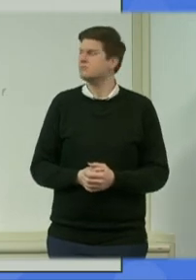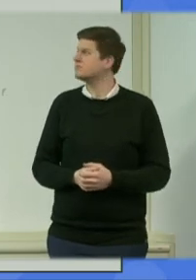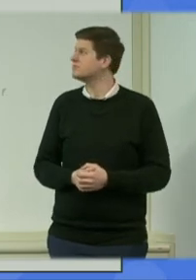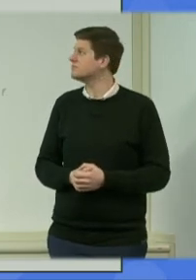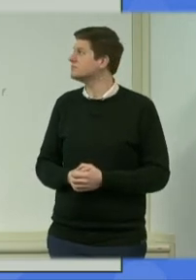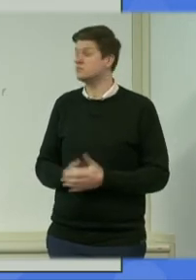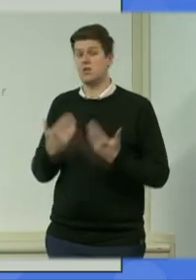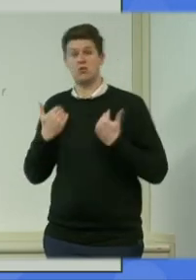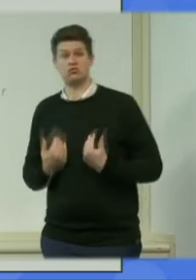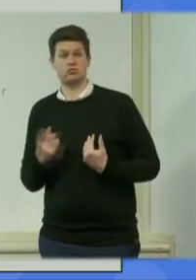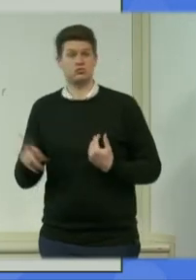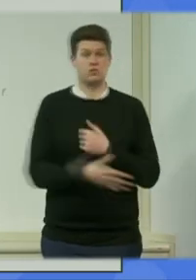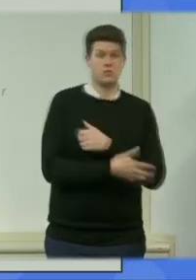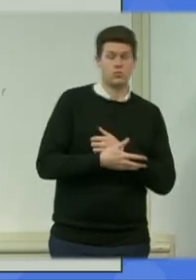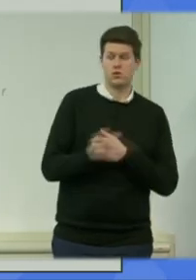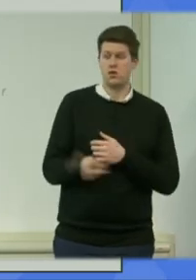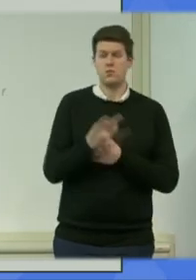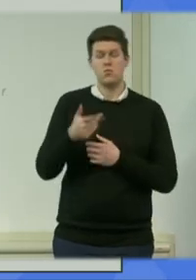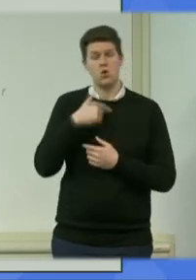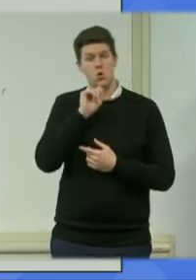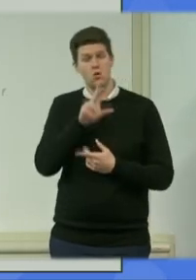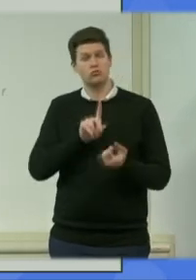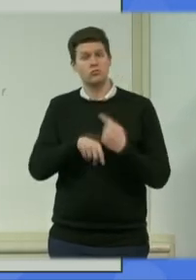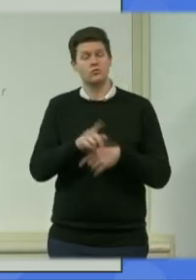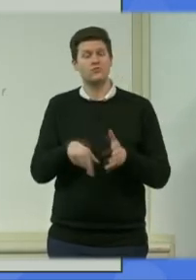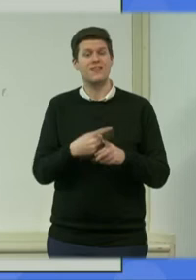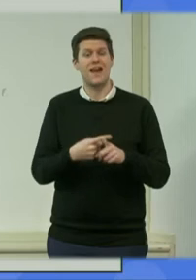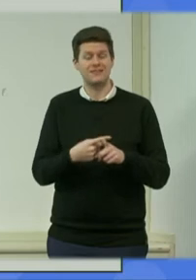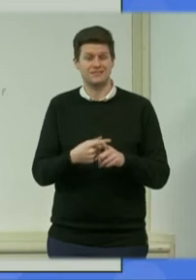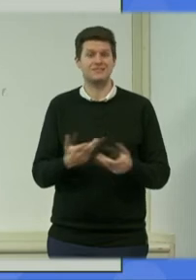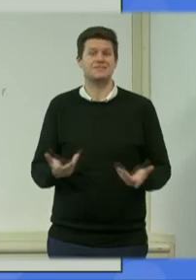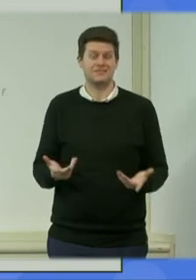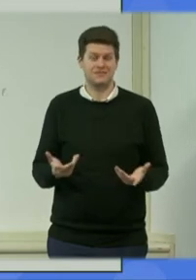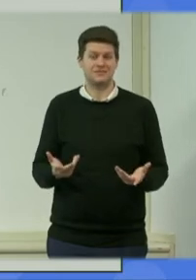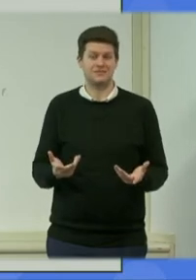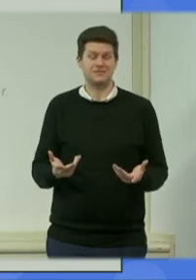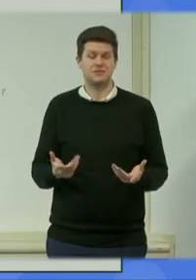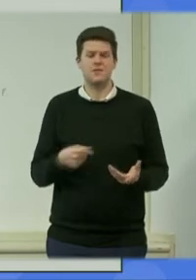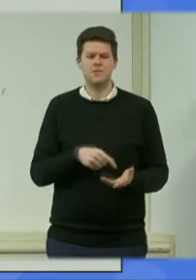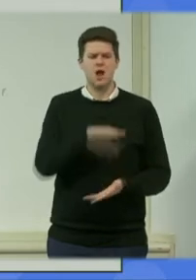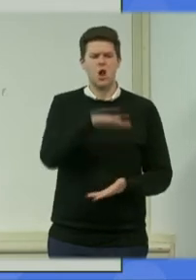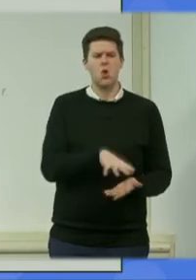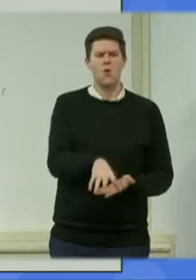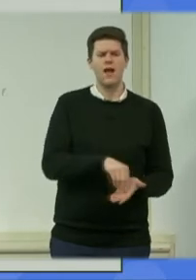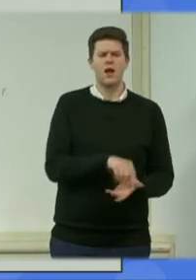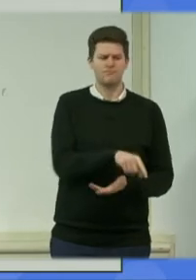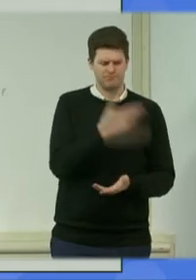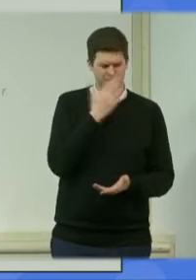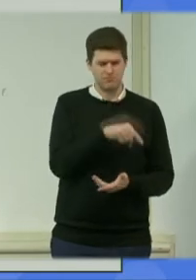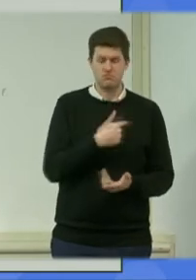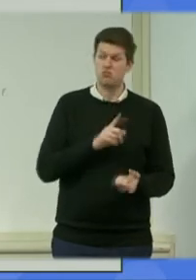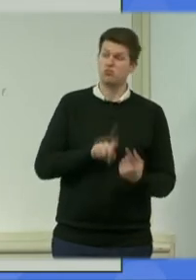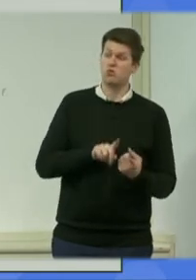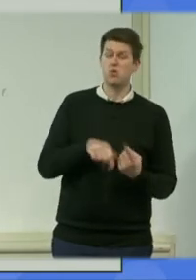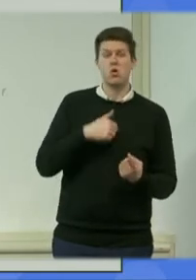The rich and poor respond more to tax than middle earners. So it looks like low-income people, they're quite responsive on